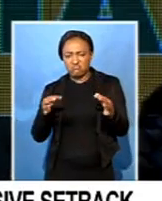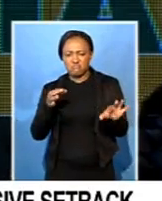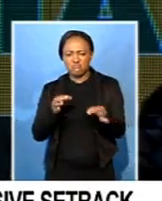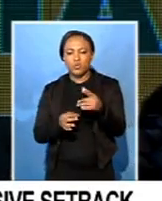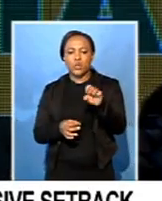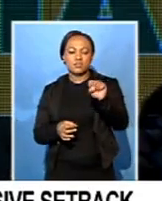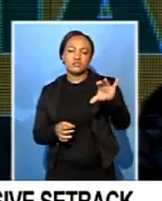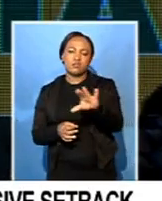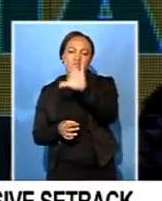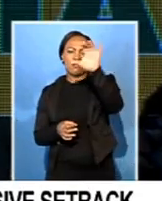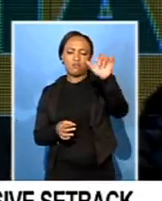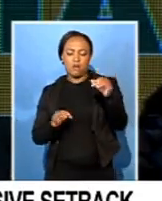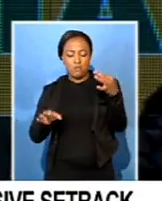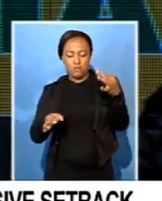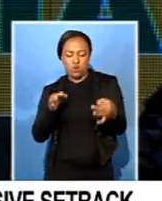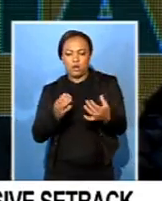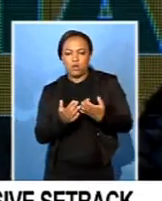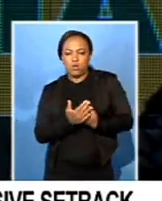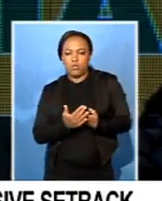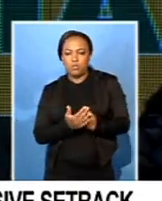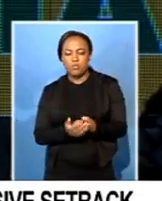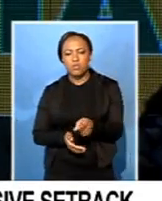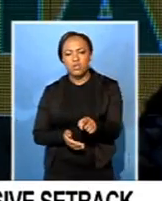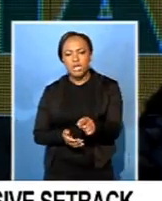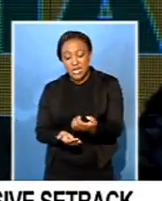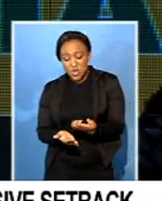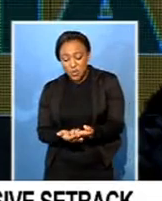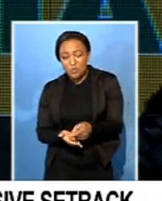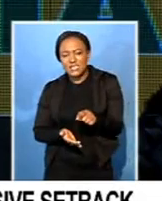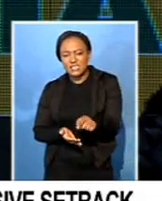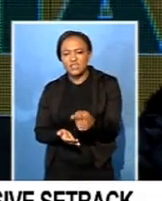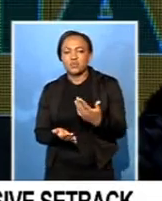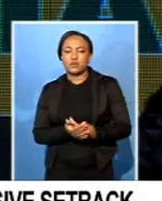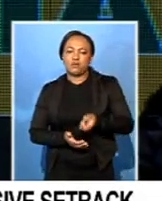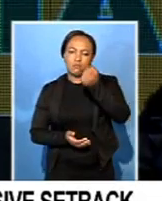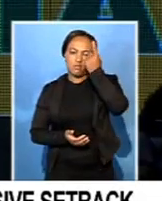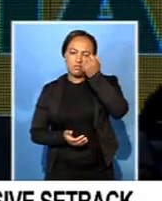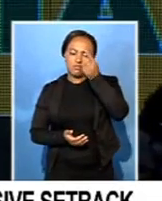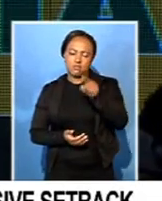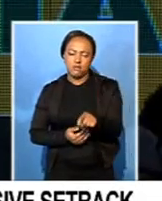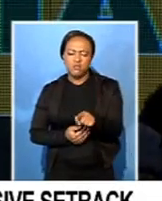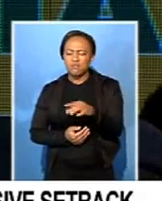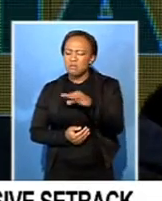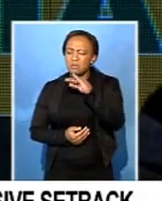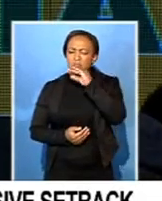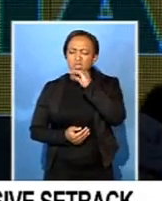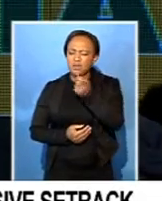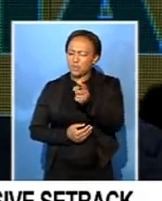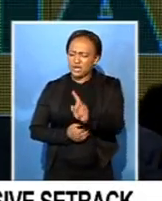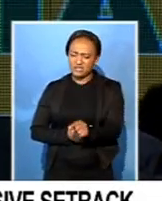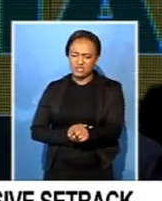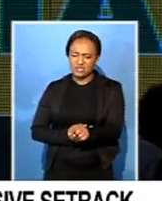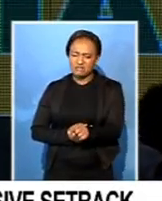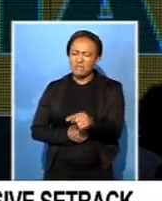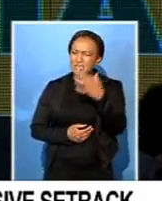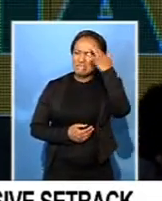South African political economy so that we can understand what is meant by